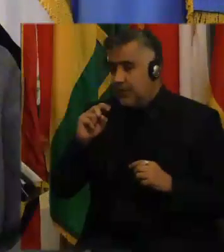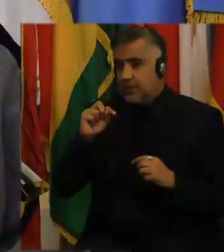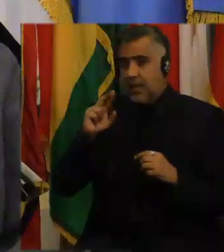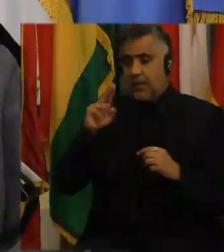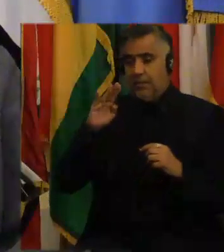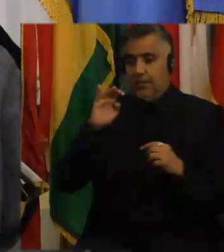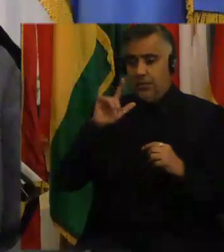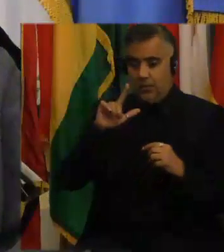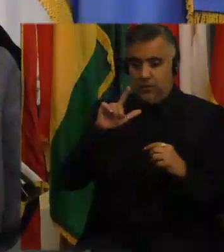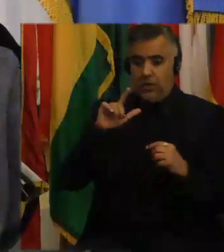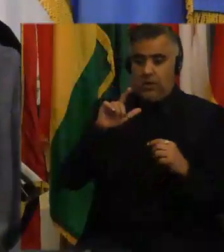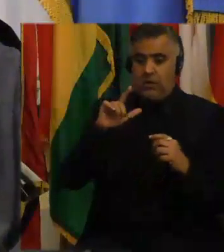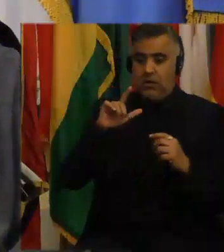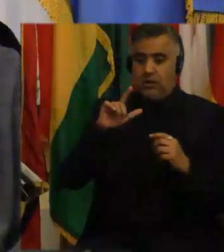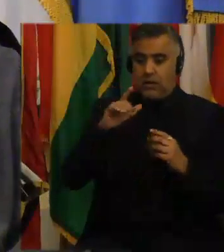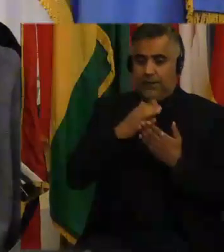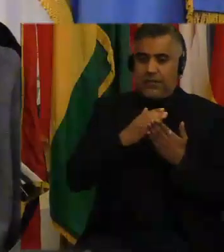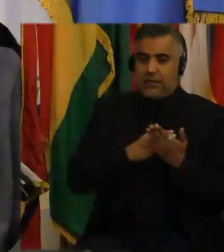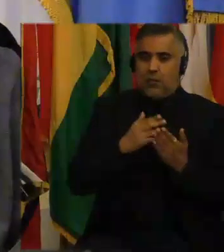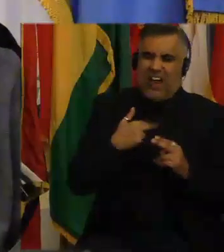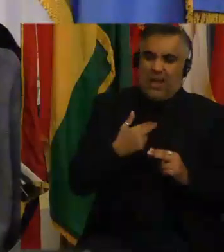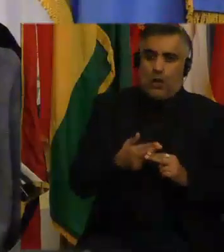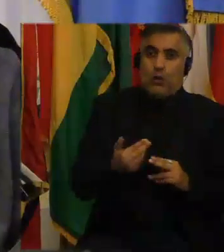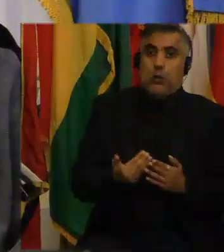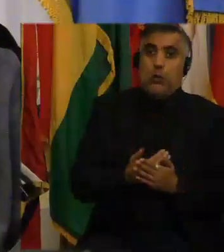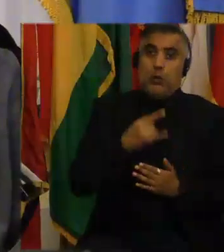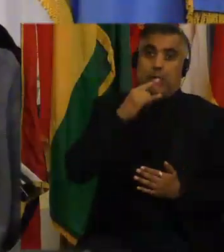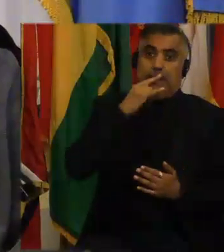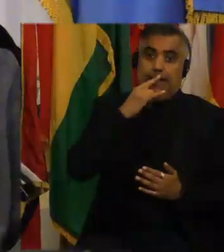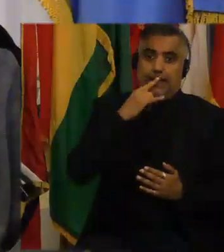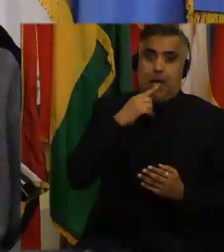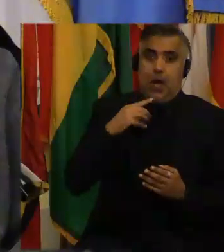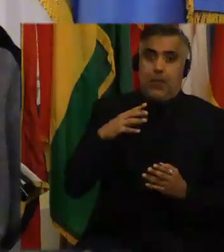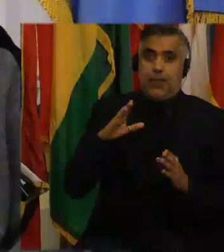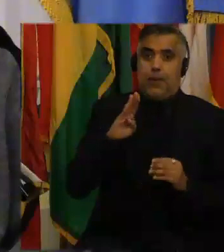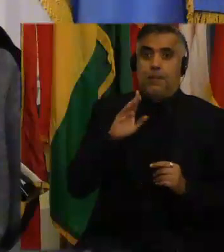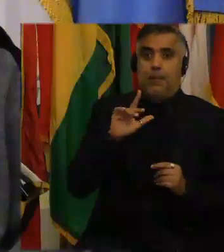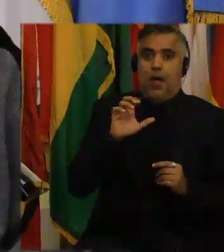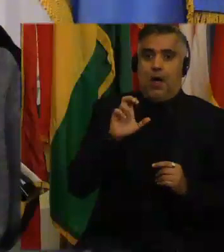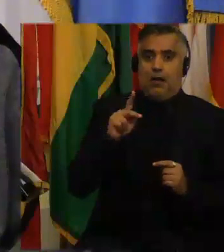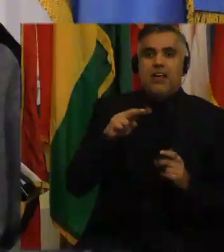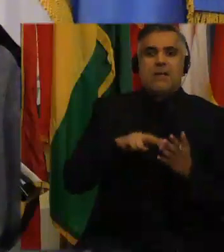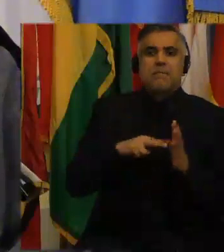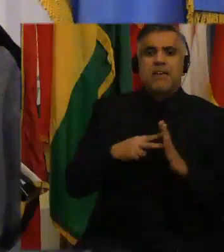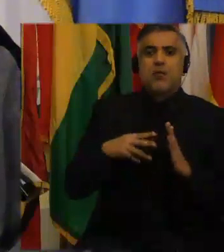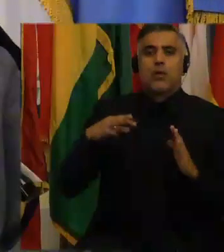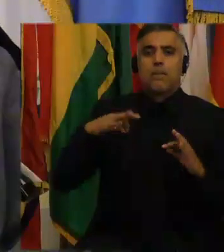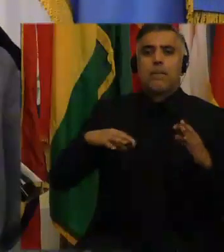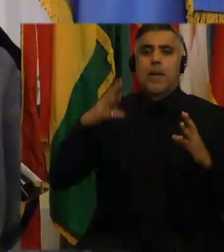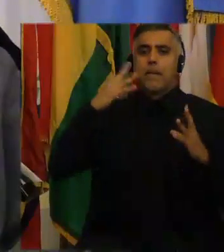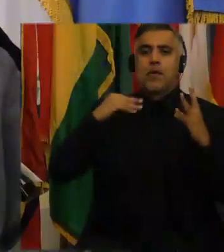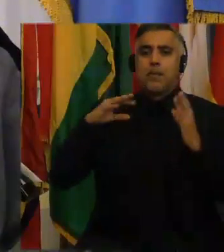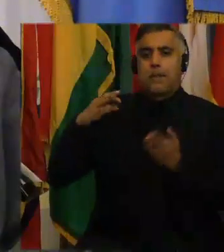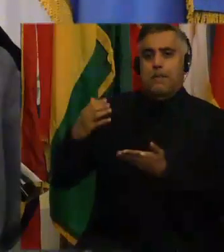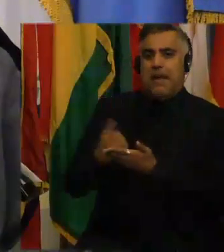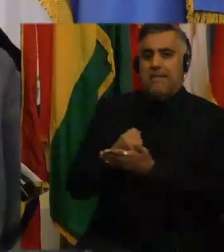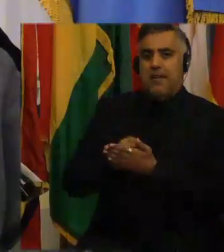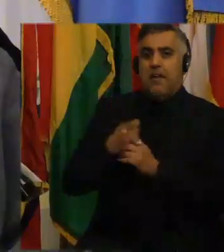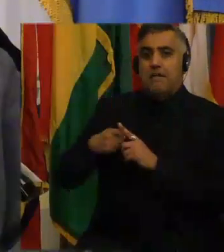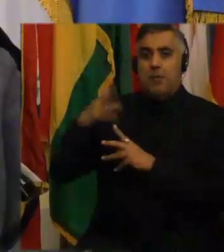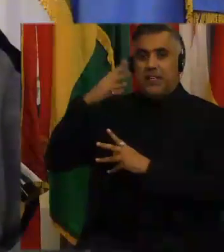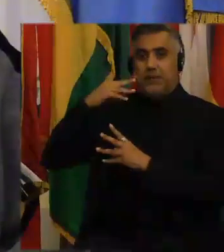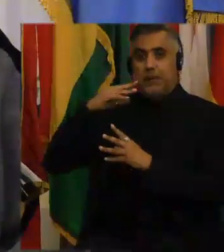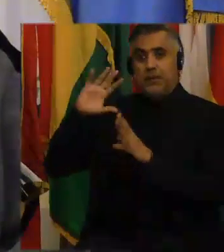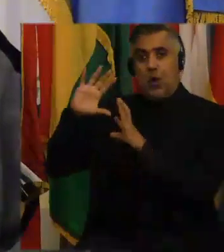I call it, the new kid on the block. So we benefit from the experience of all those who have gone before us, as well